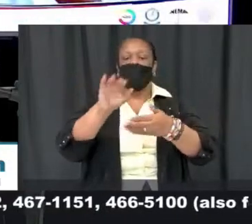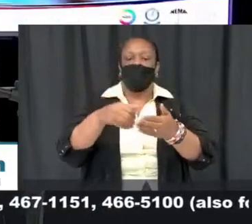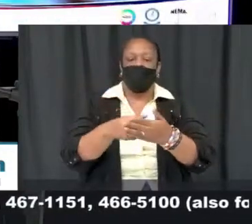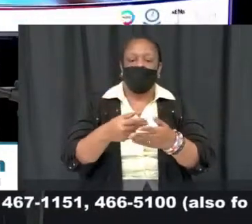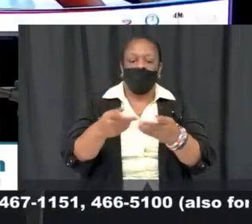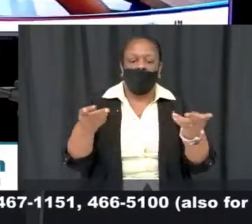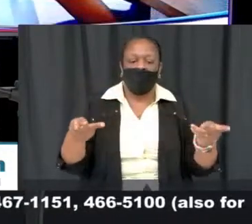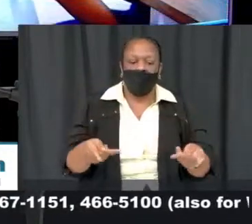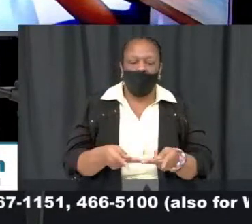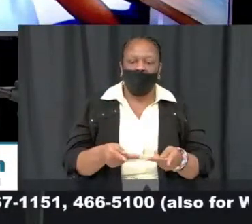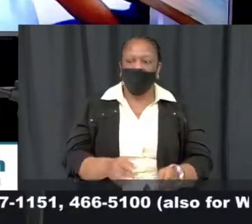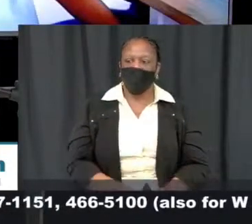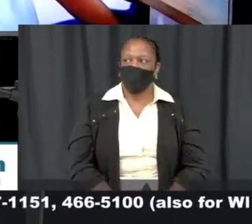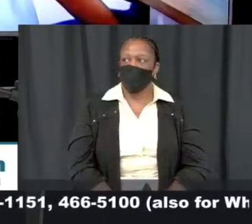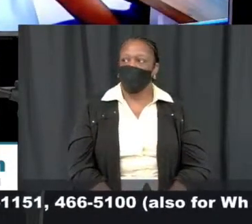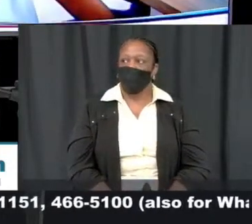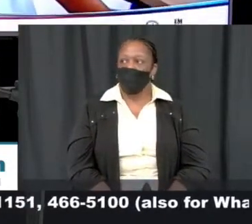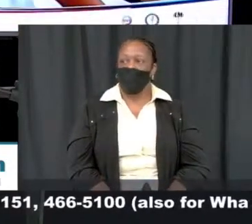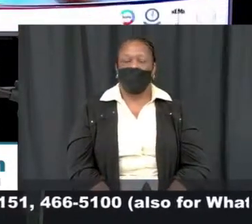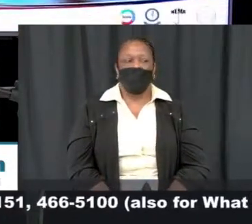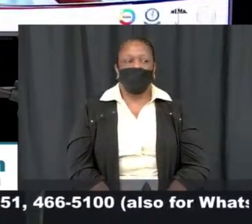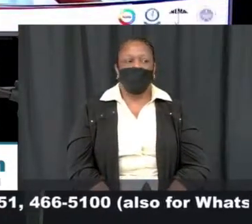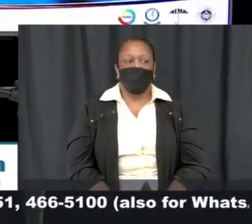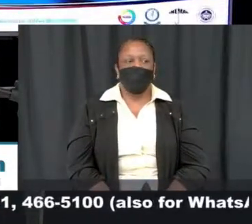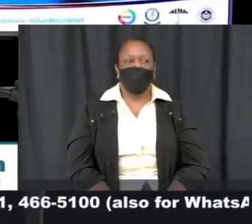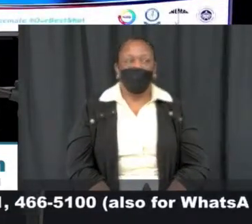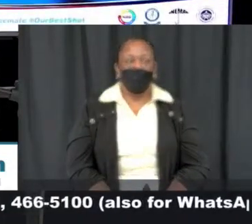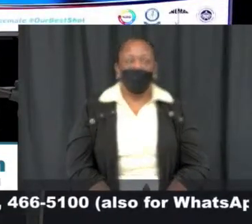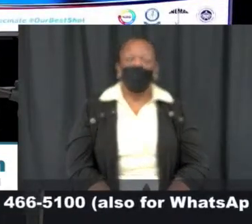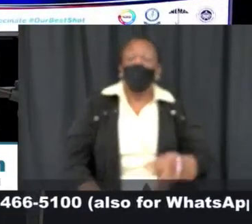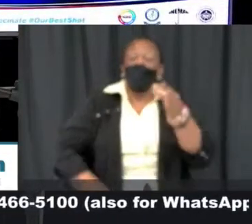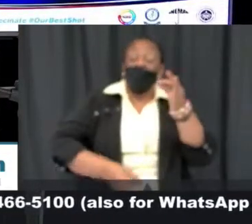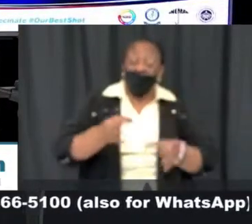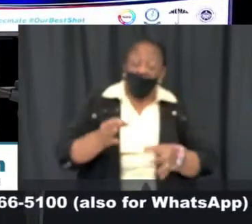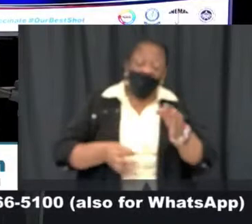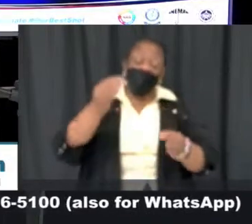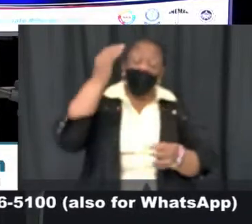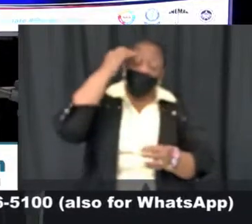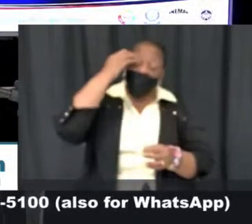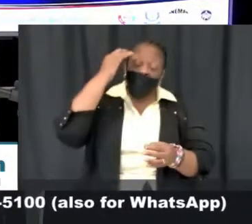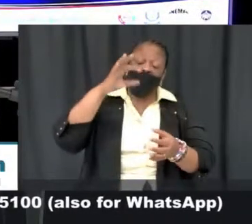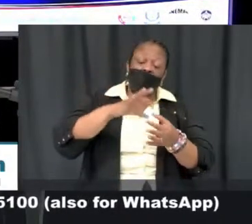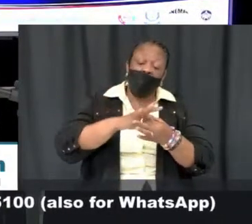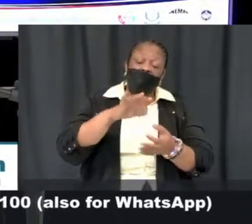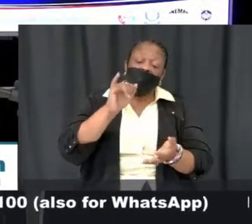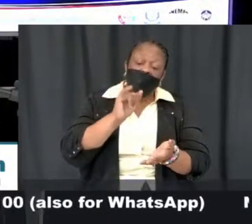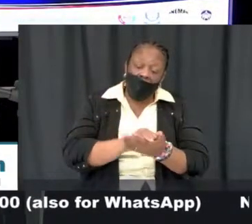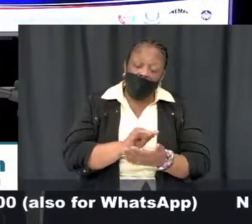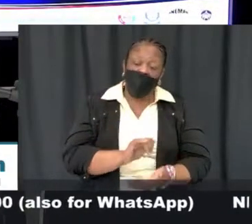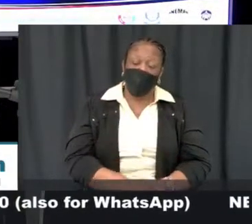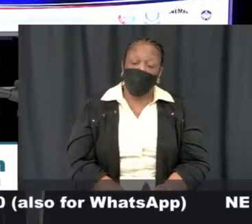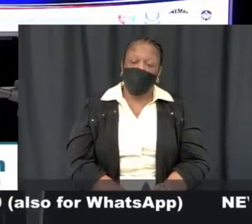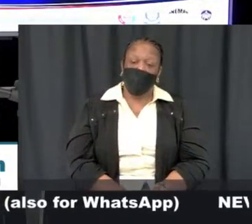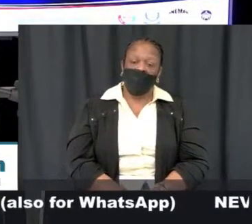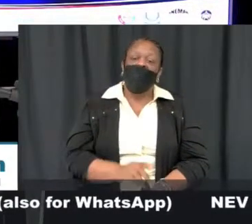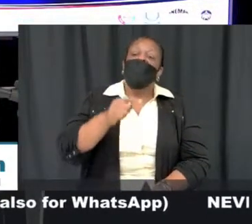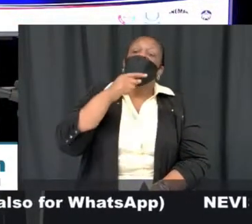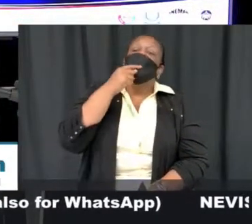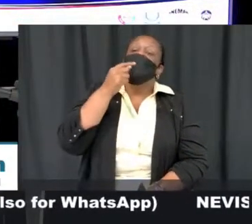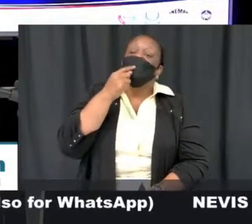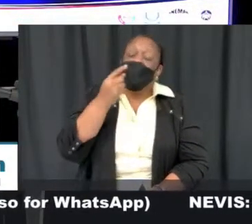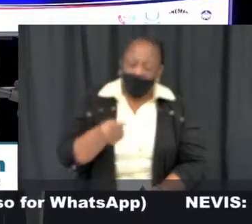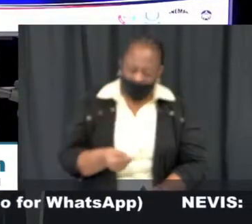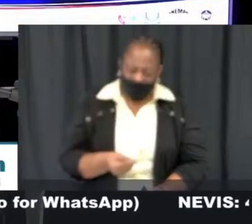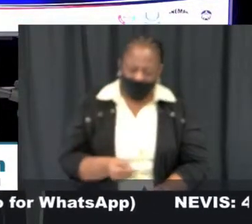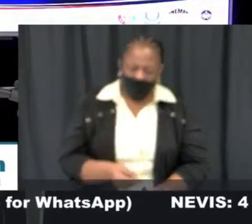country without the proper control measures, I will officially step down right now as the chair of the National